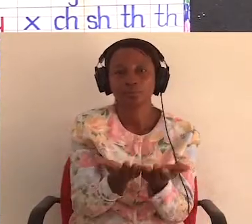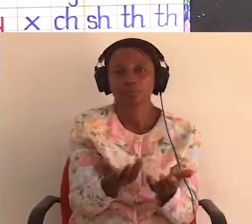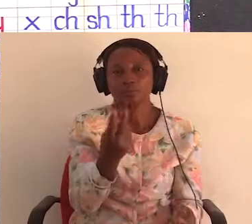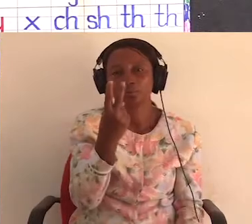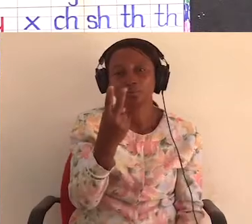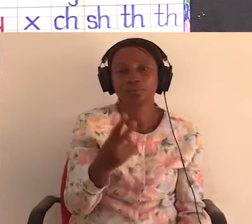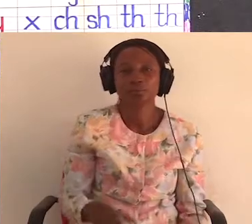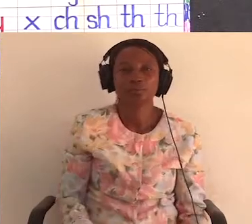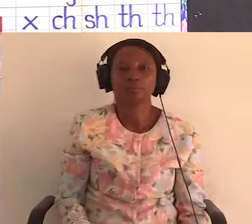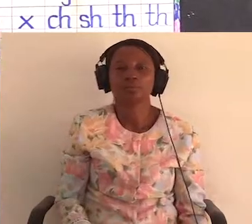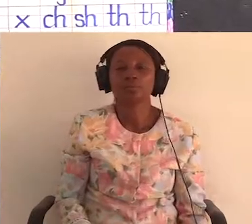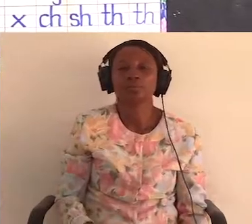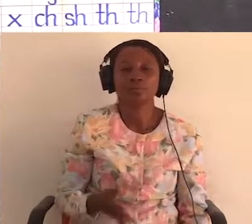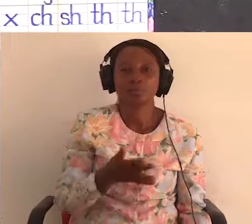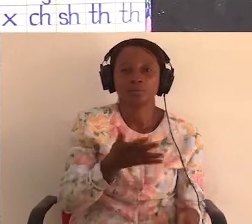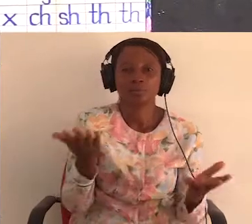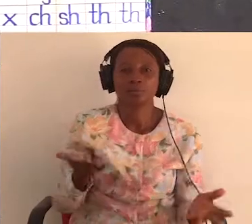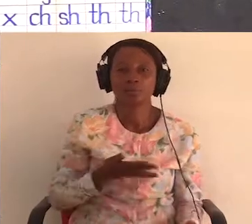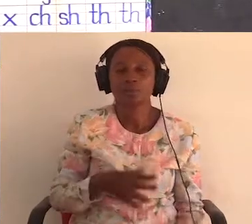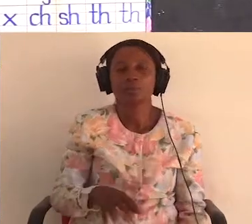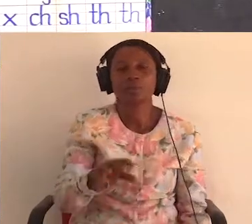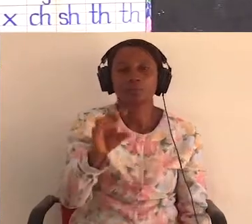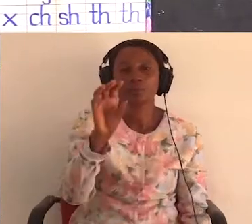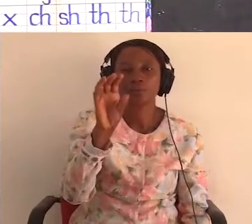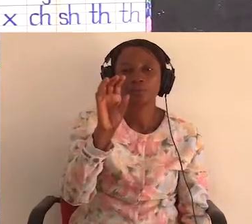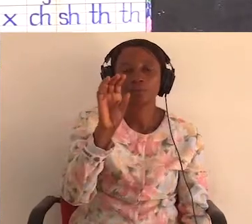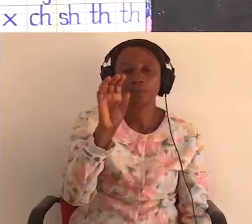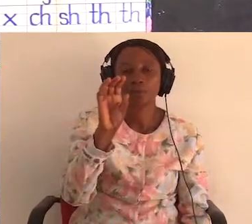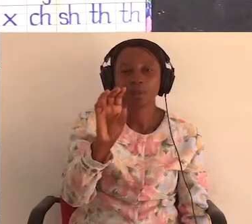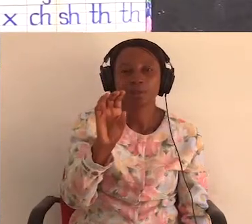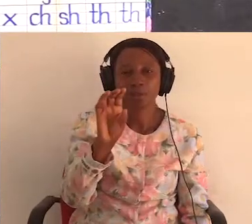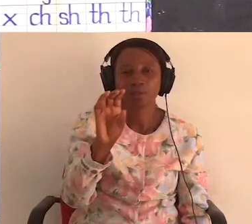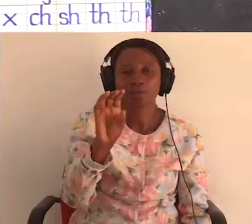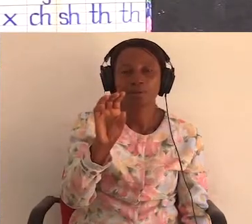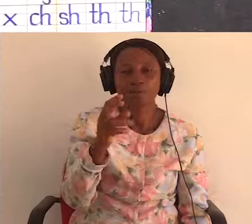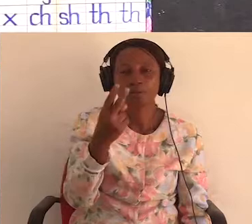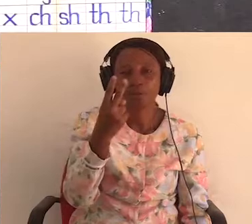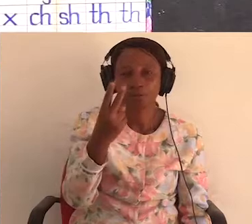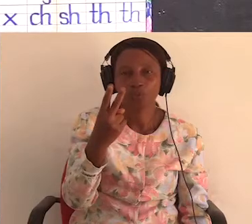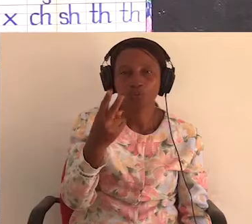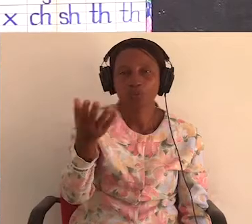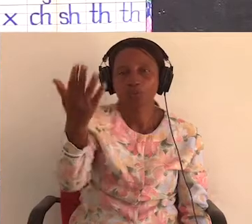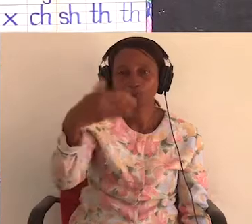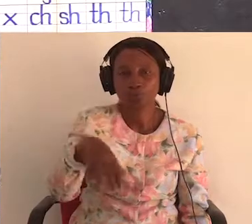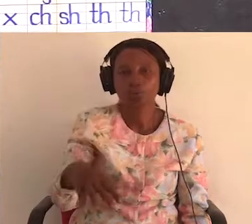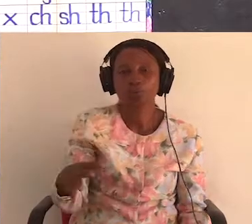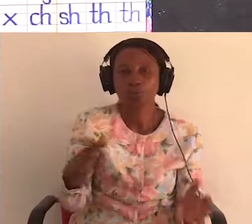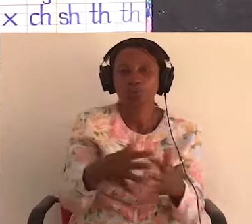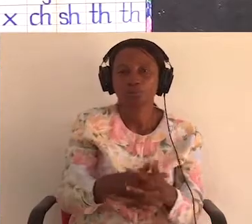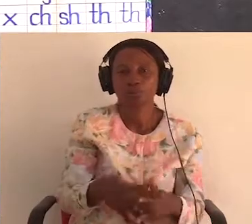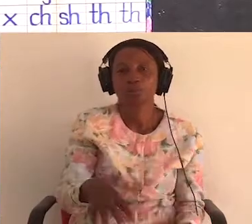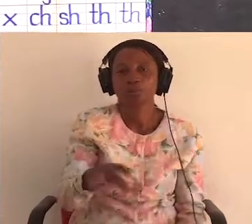2, where you have k, two sounds coming together. That is the C and the K.